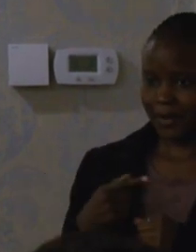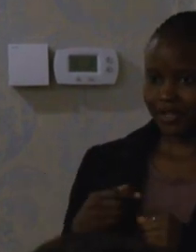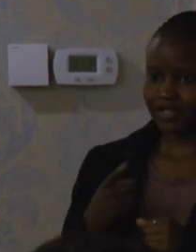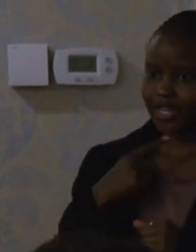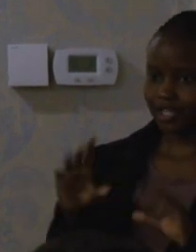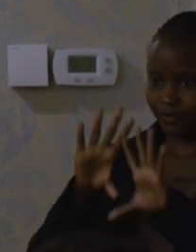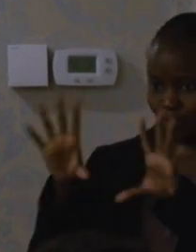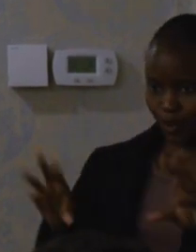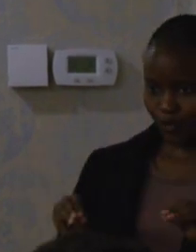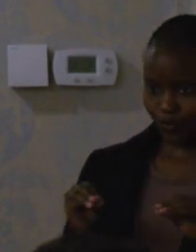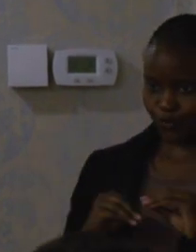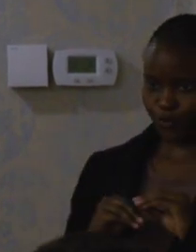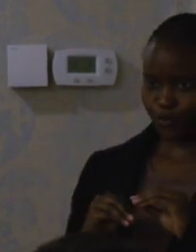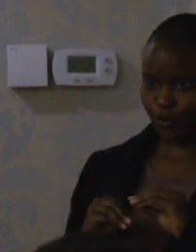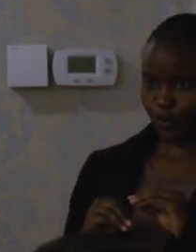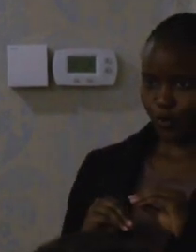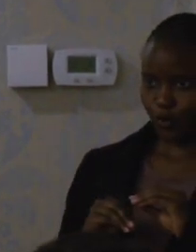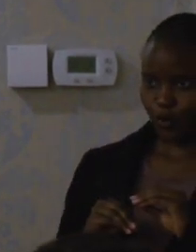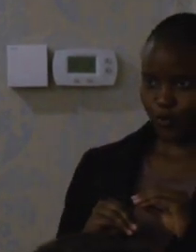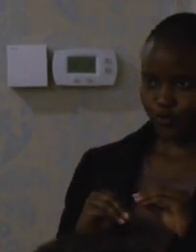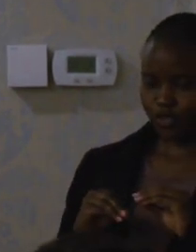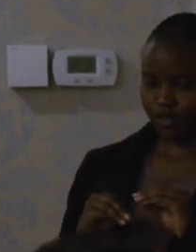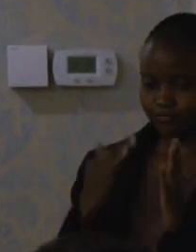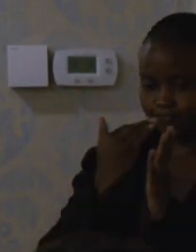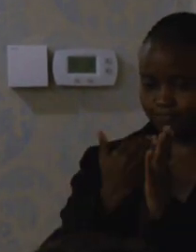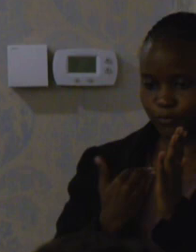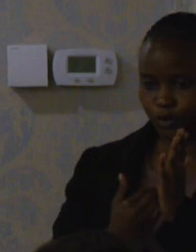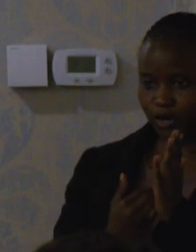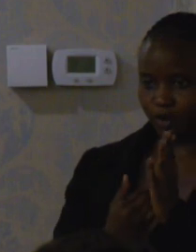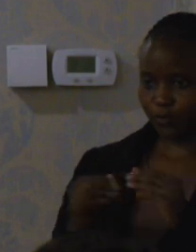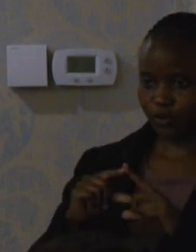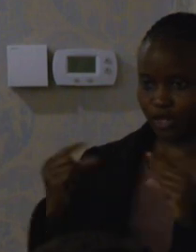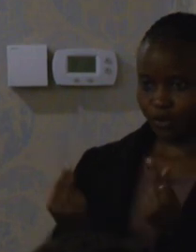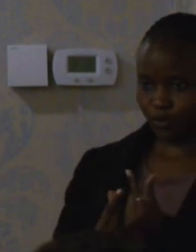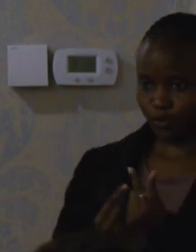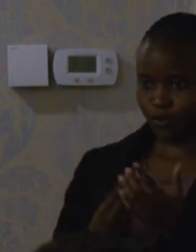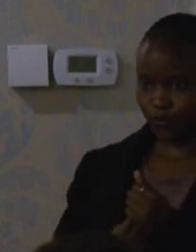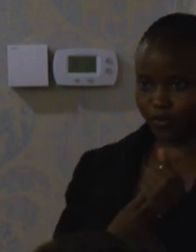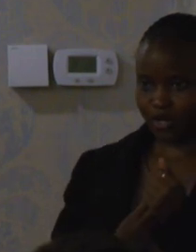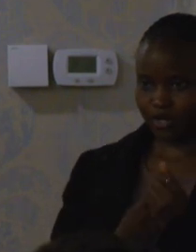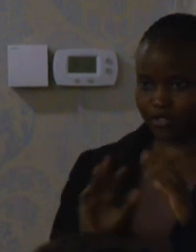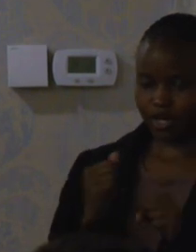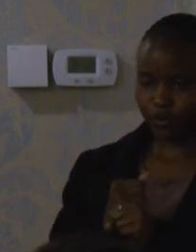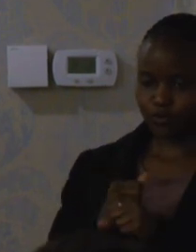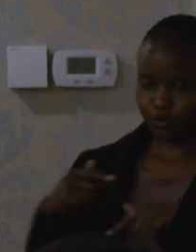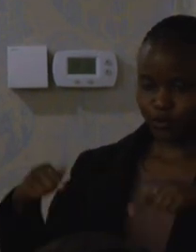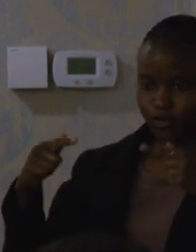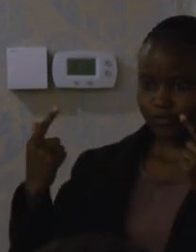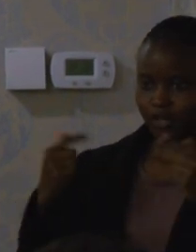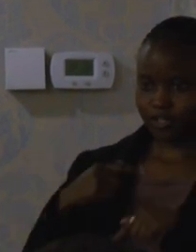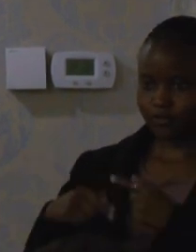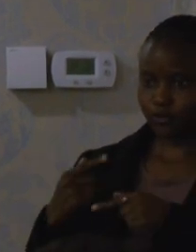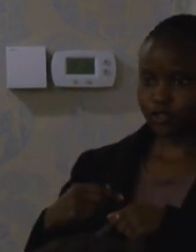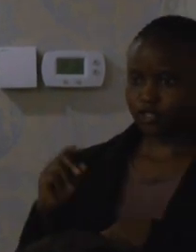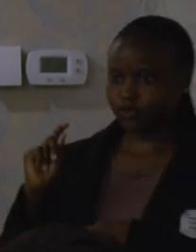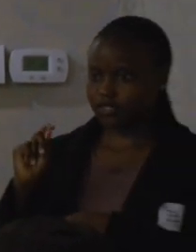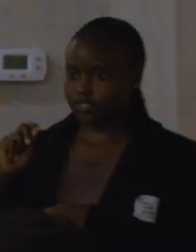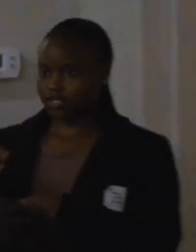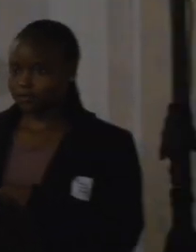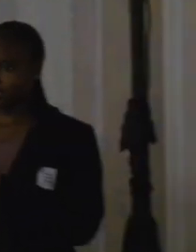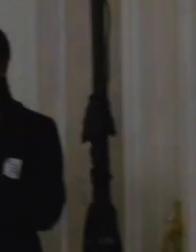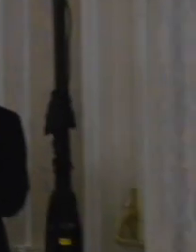where we have been looking with the group of partners in how to do effective continuous professional development